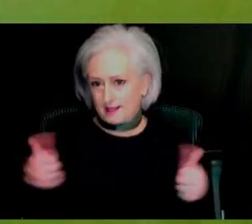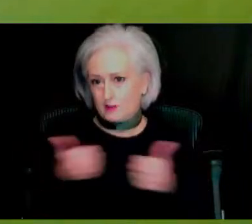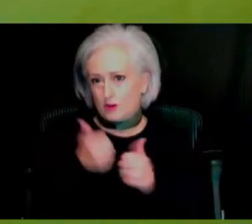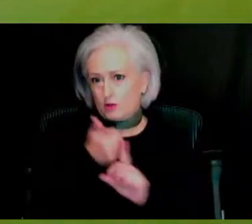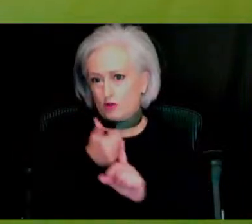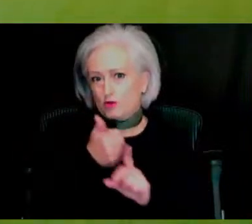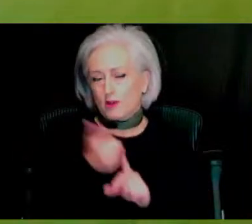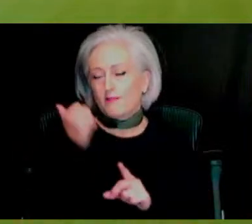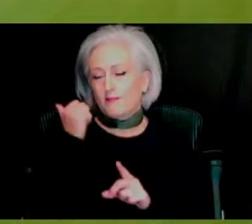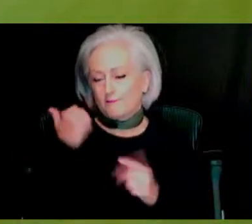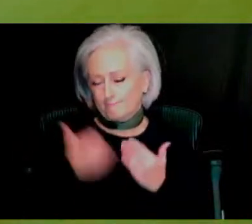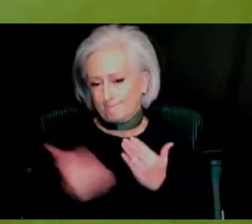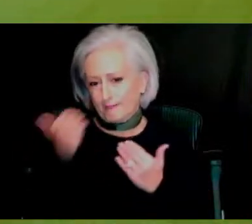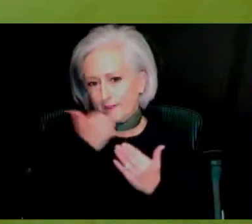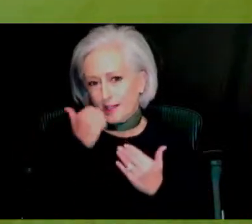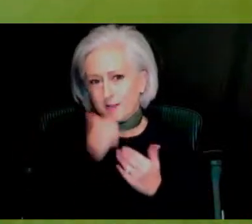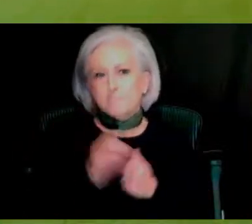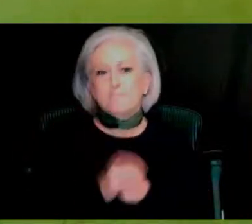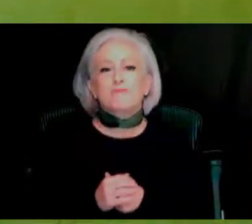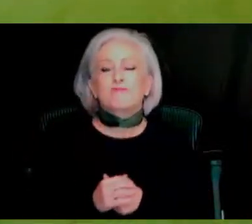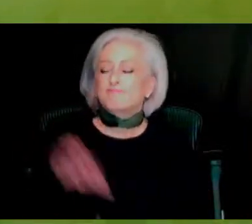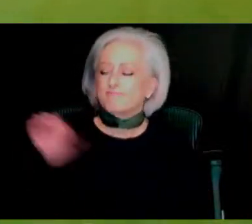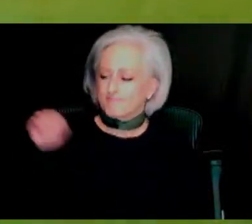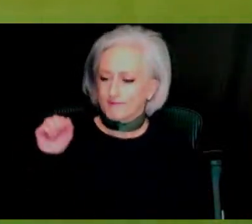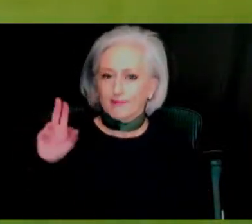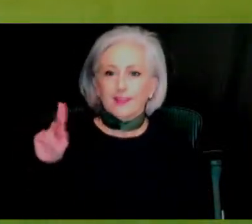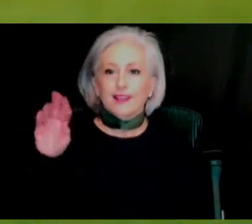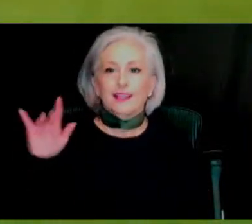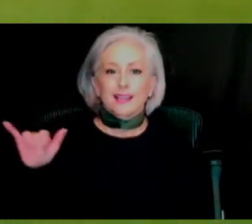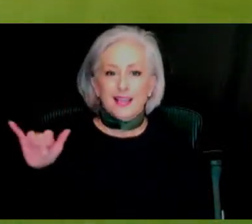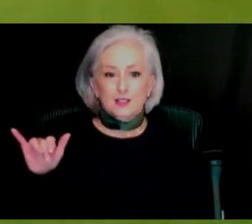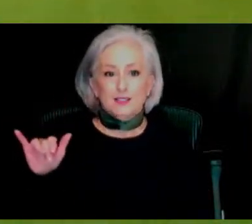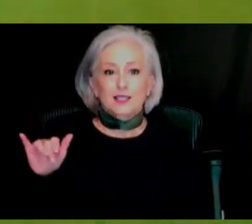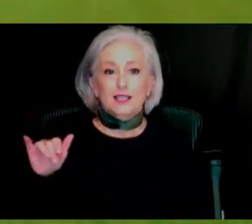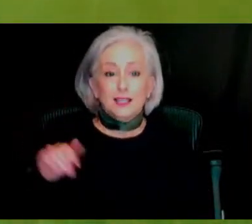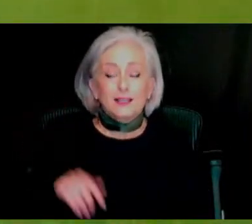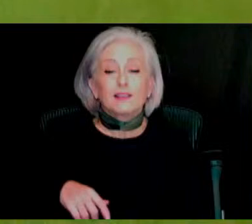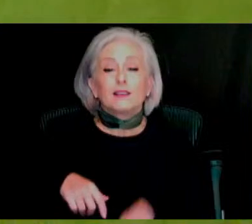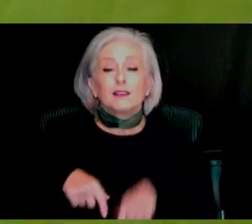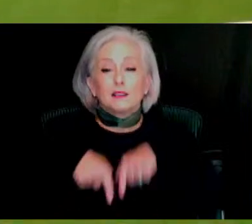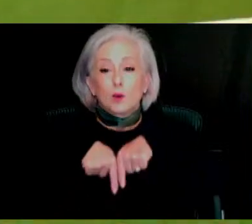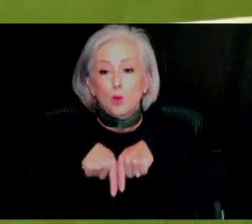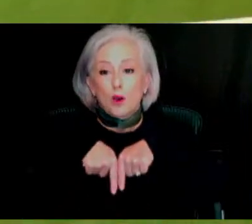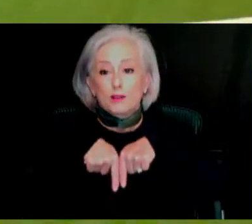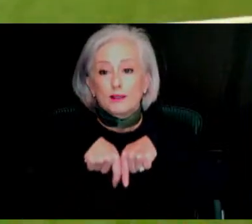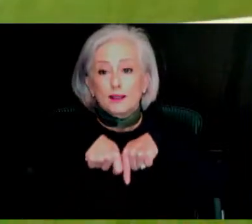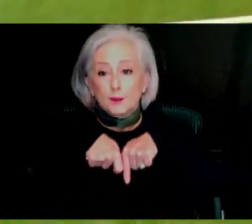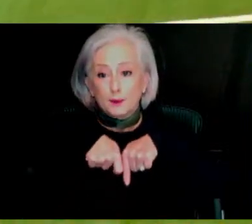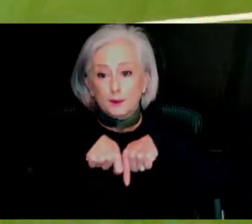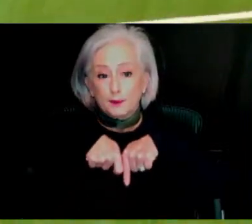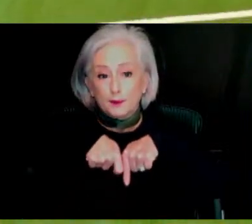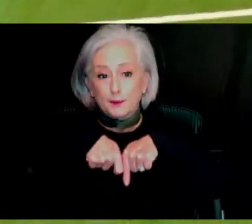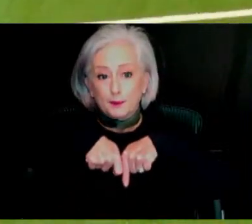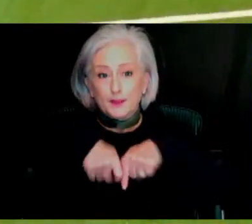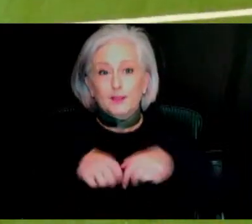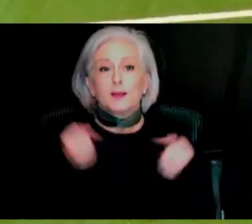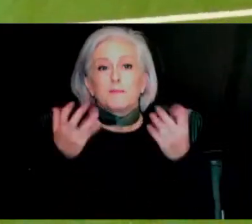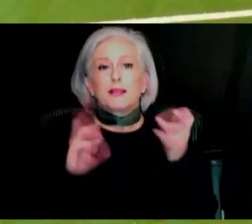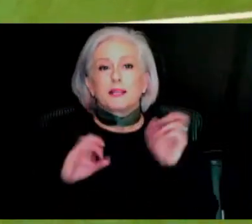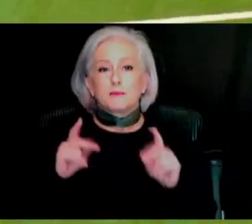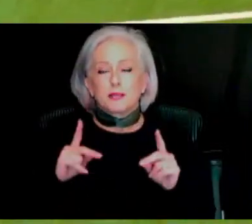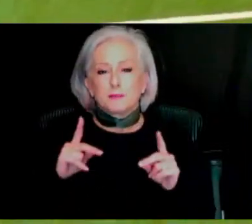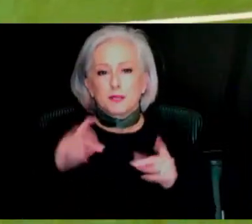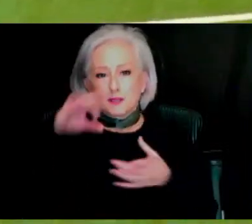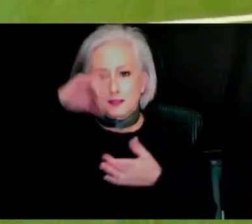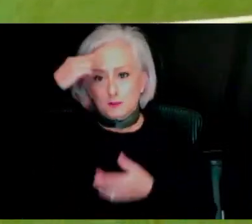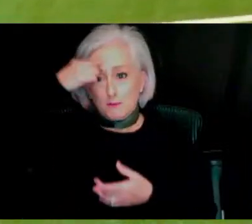basis. Absolutely. So when Kelsey was lifting one leg, one thing that most people start to lose is connection from the mind to the other